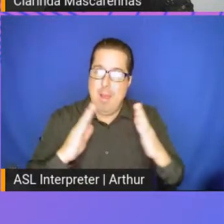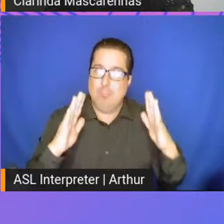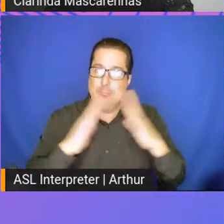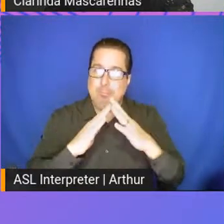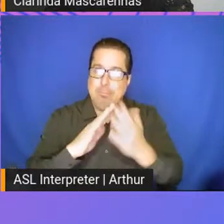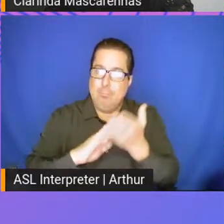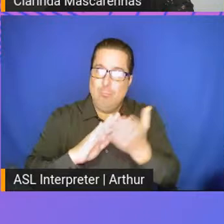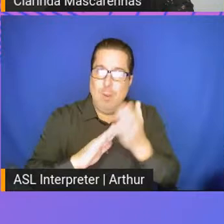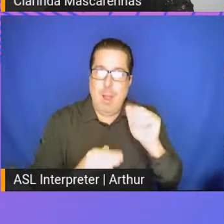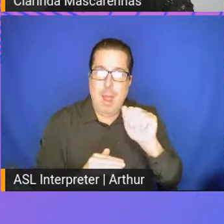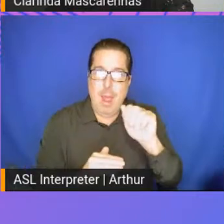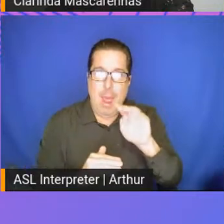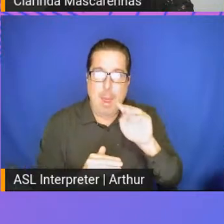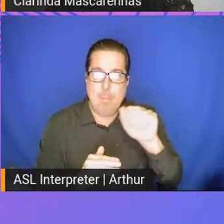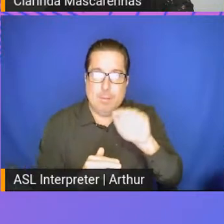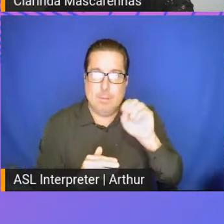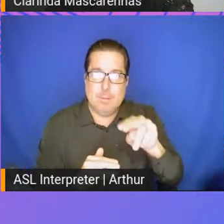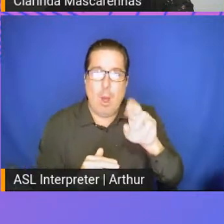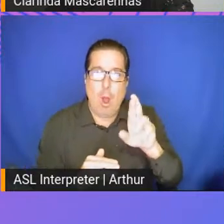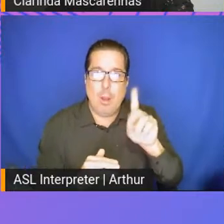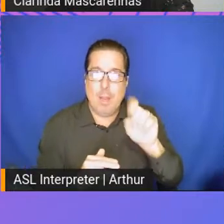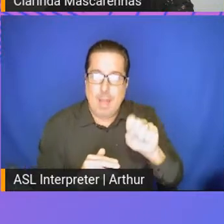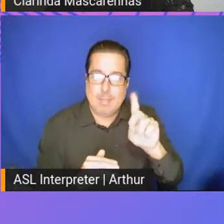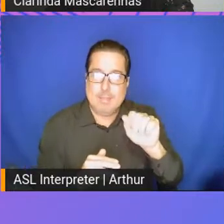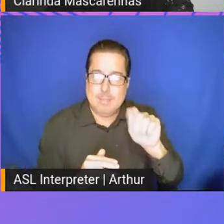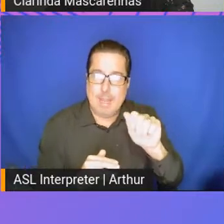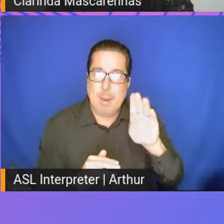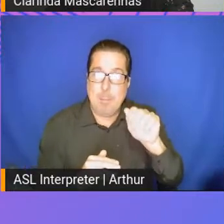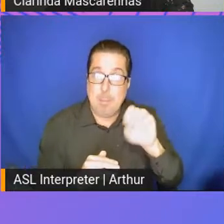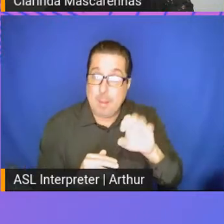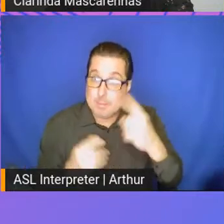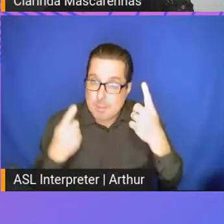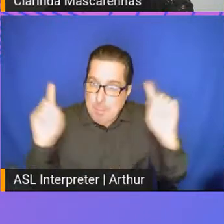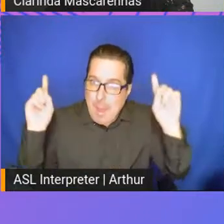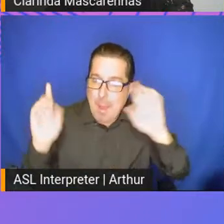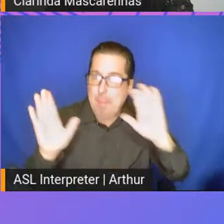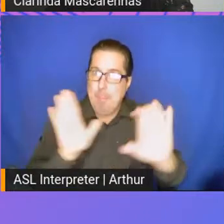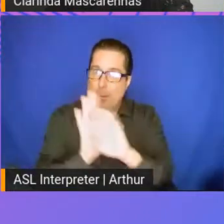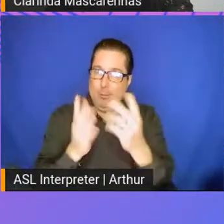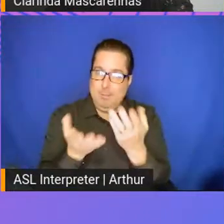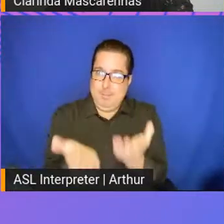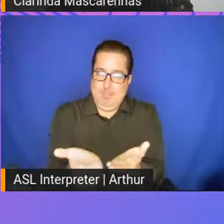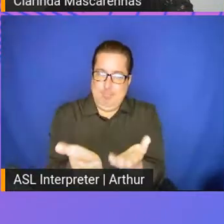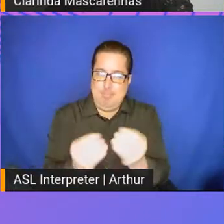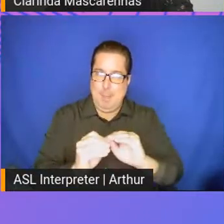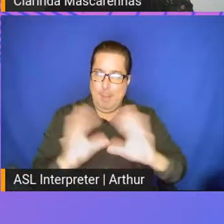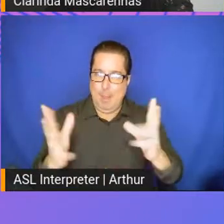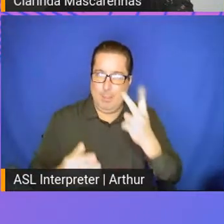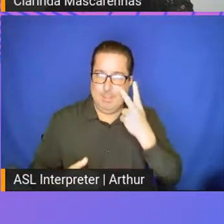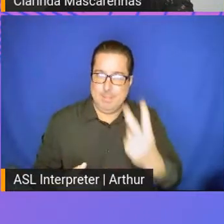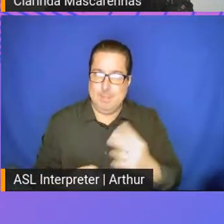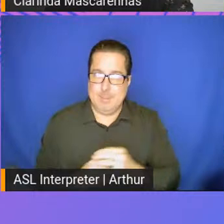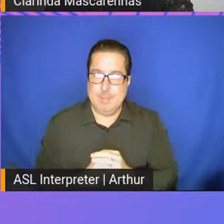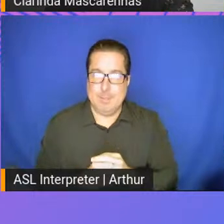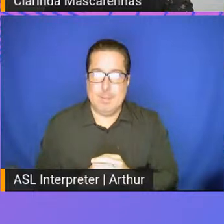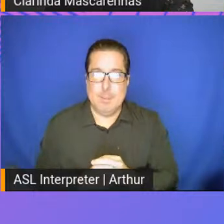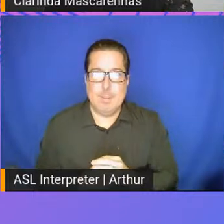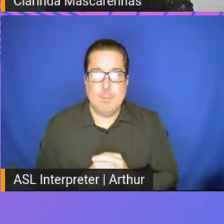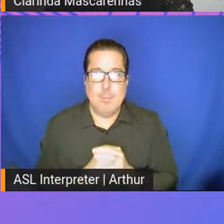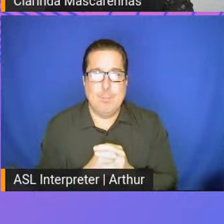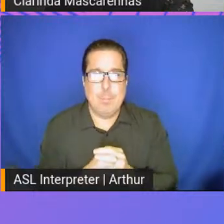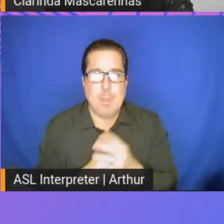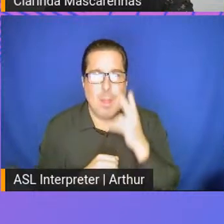Amazon RDS database with VPC networking successfully. And you can see the top bar, there are